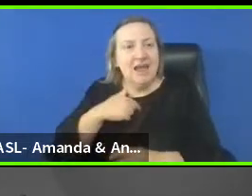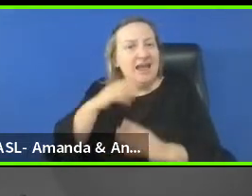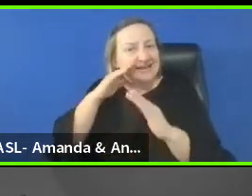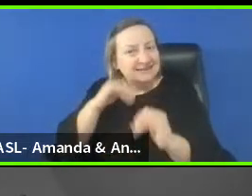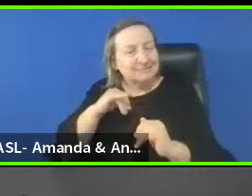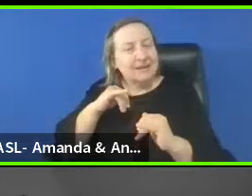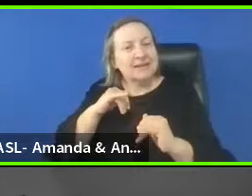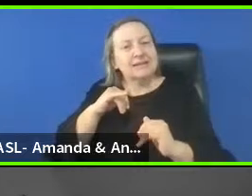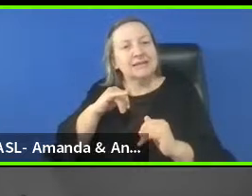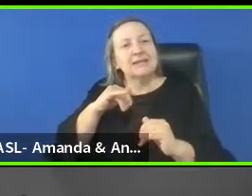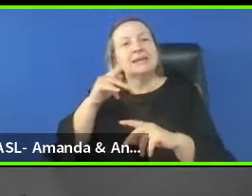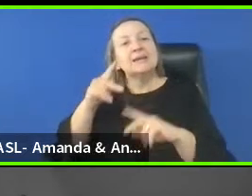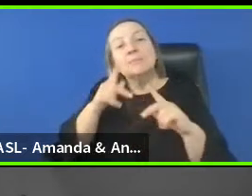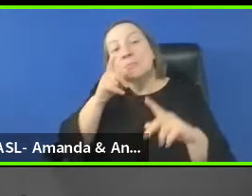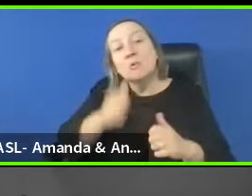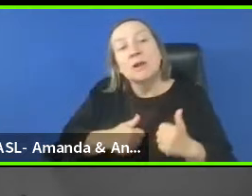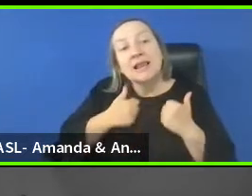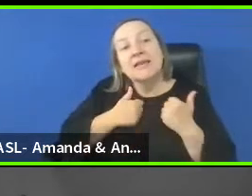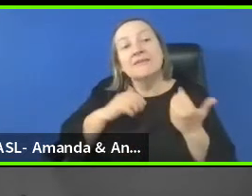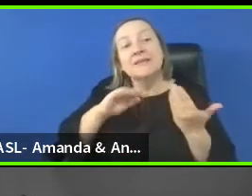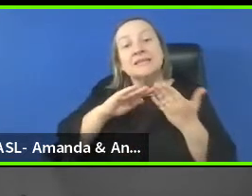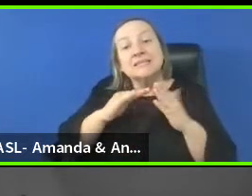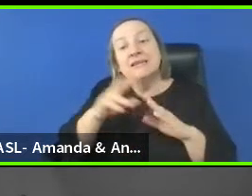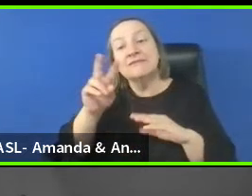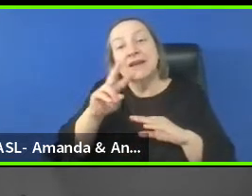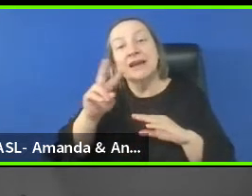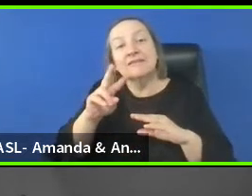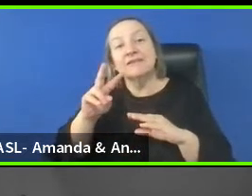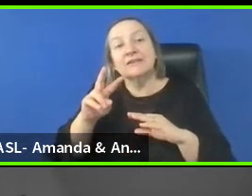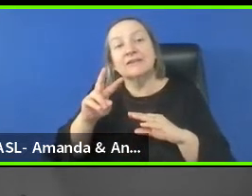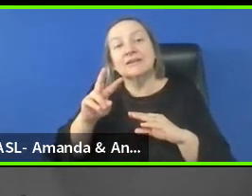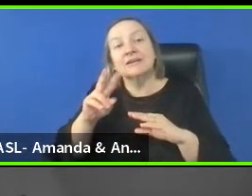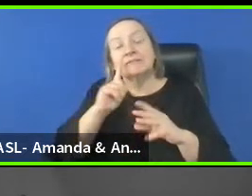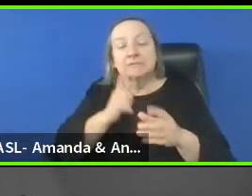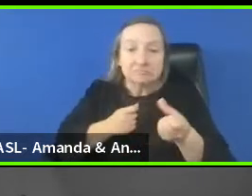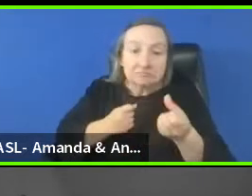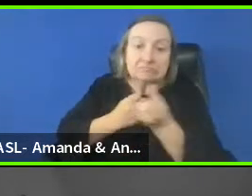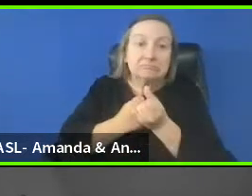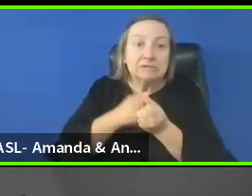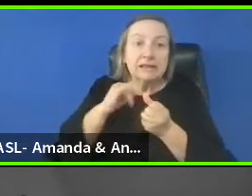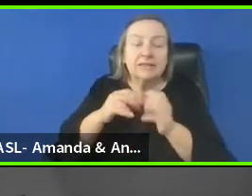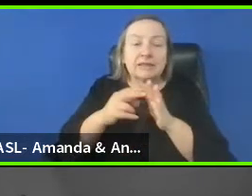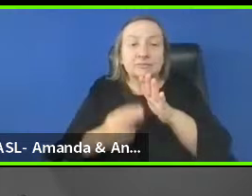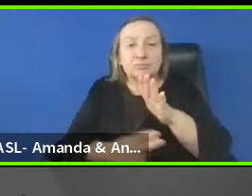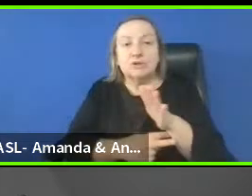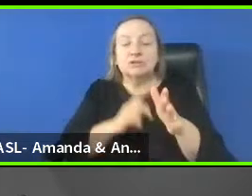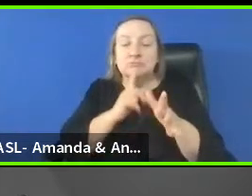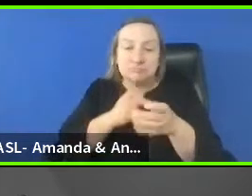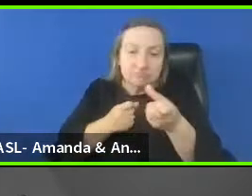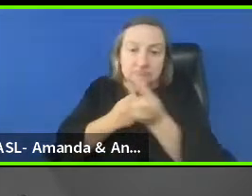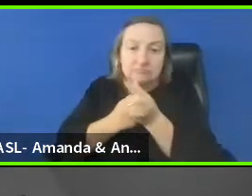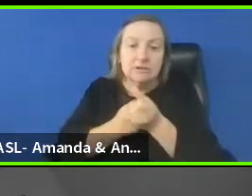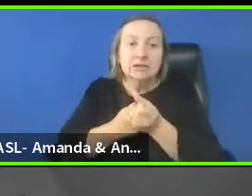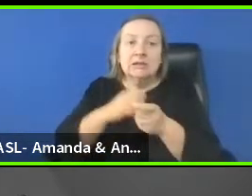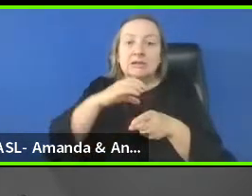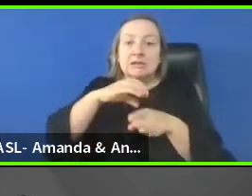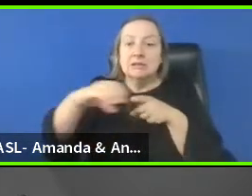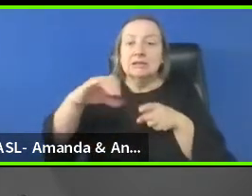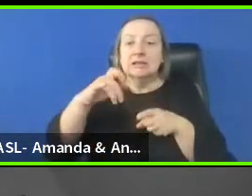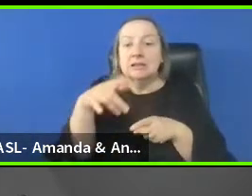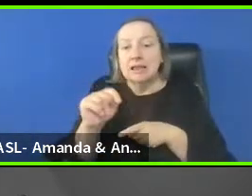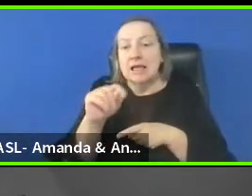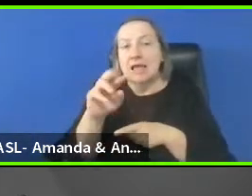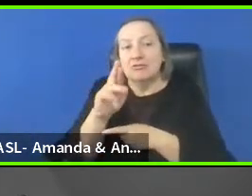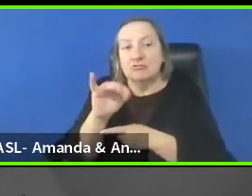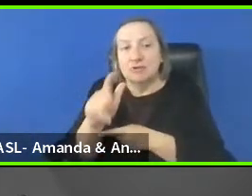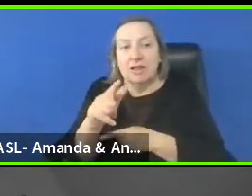that people who live in the city of Vancouver are very much in favor of this bridge and very much in favor of light rail. My thought